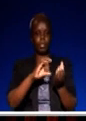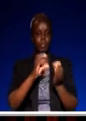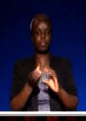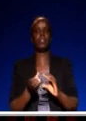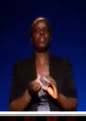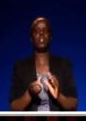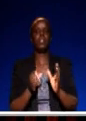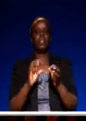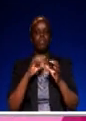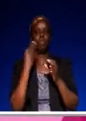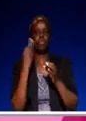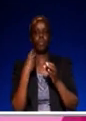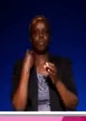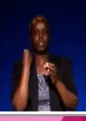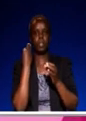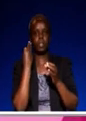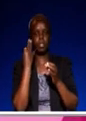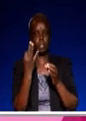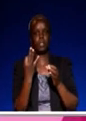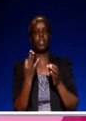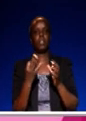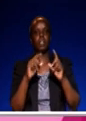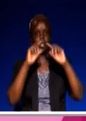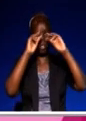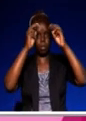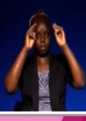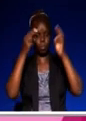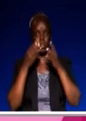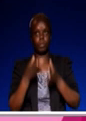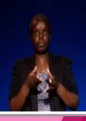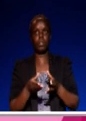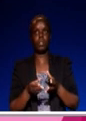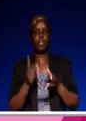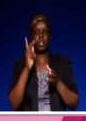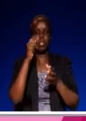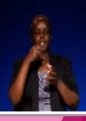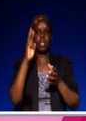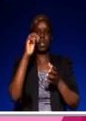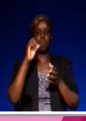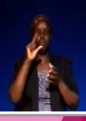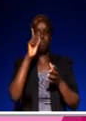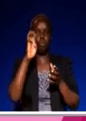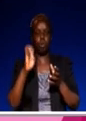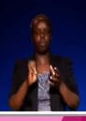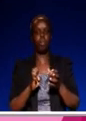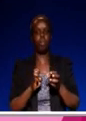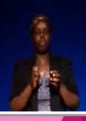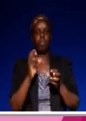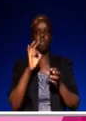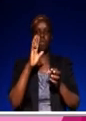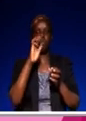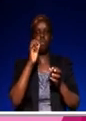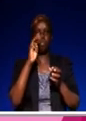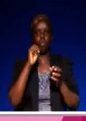teaching chemistry form 3. Our topic of interest today is the mole formulae and